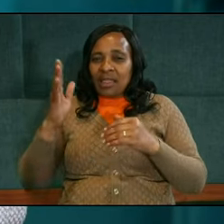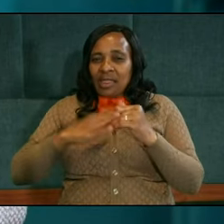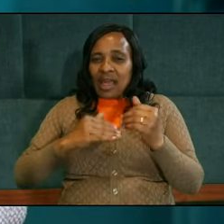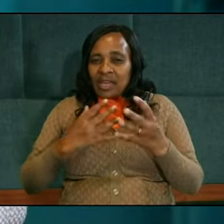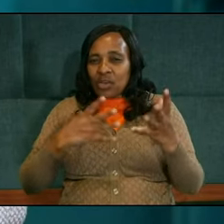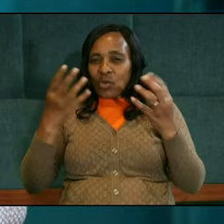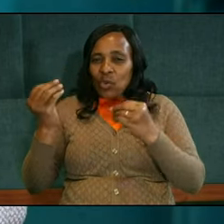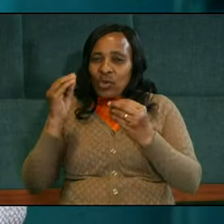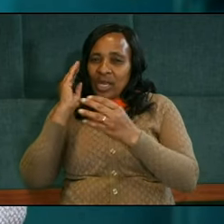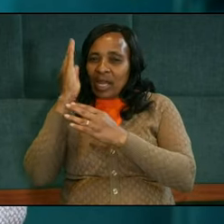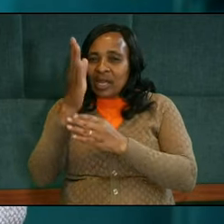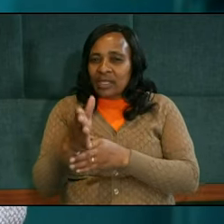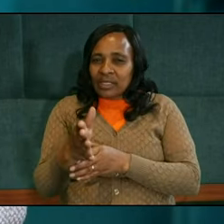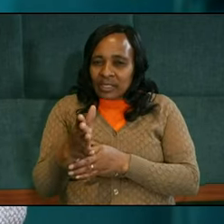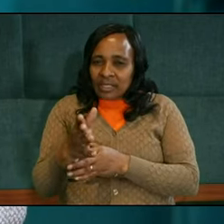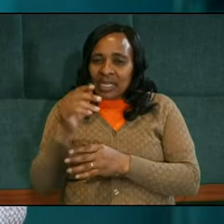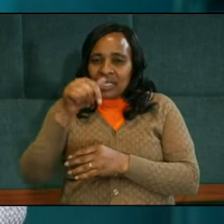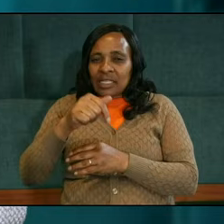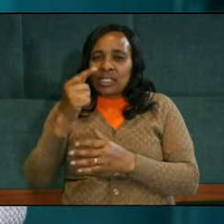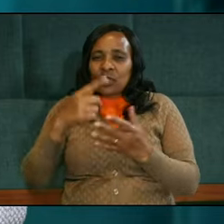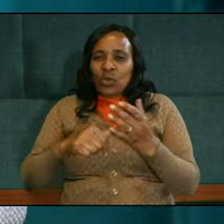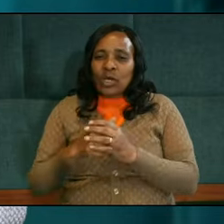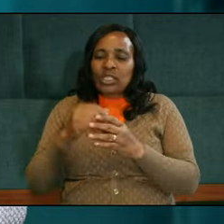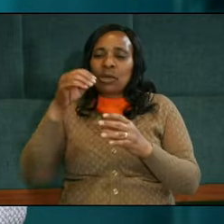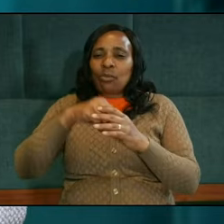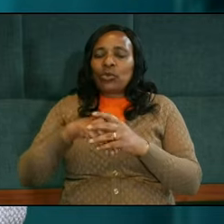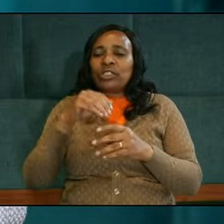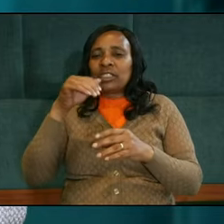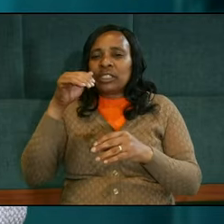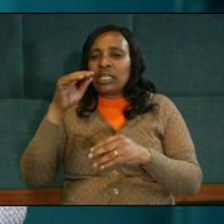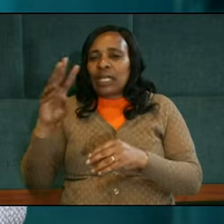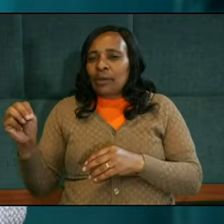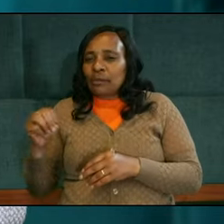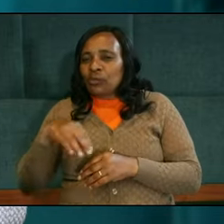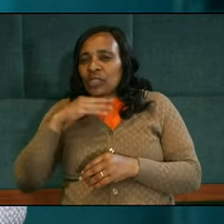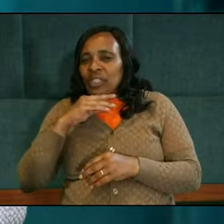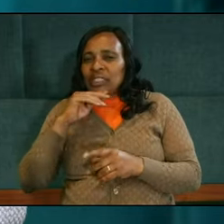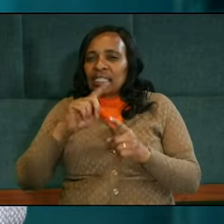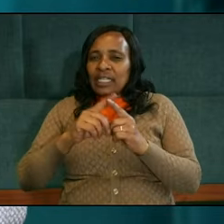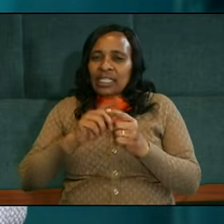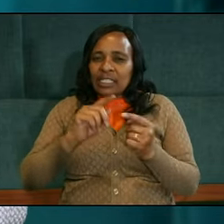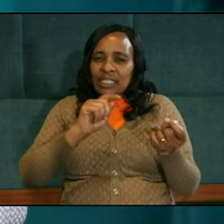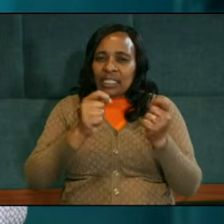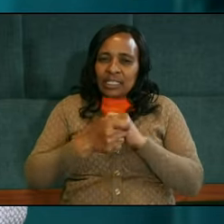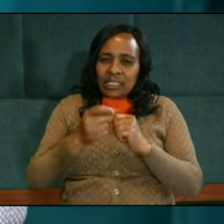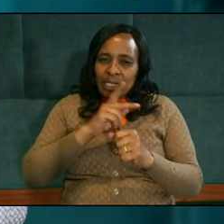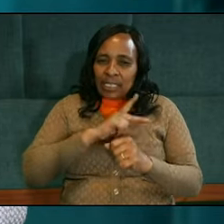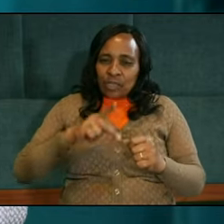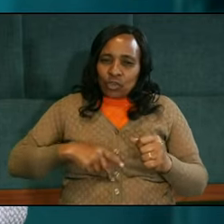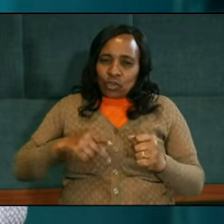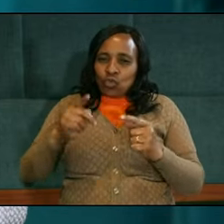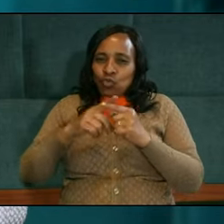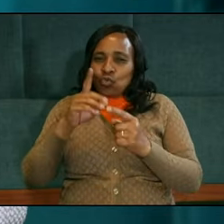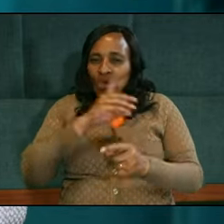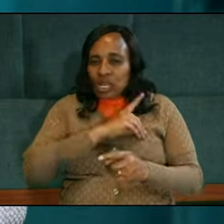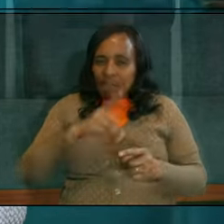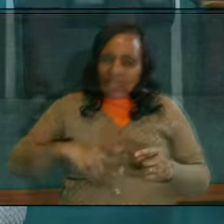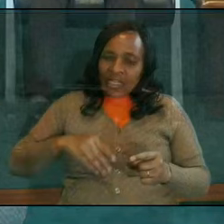God directly. And this is what put him to death and even turned the kingdom over to David, son of